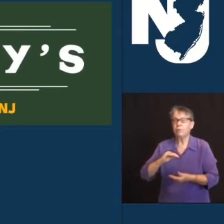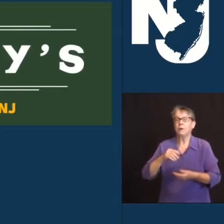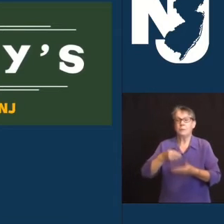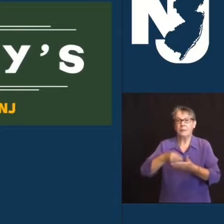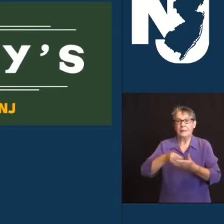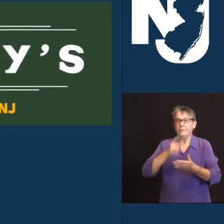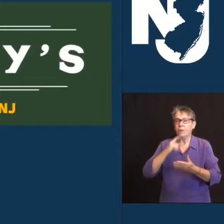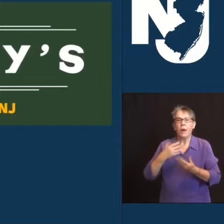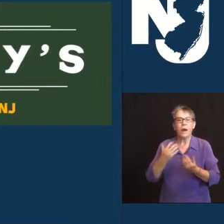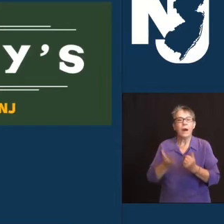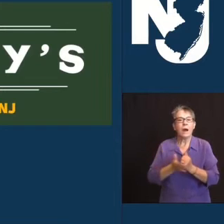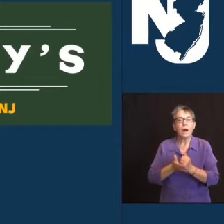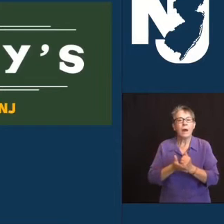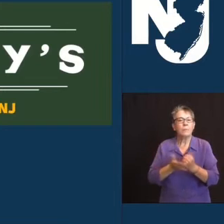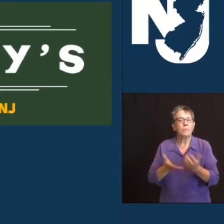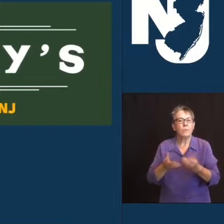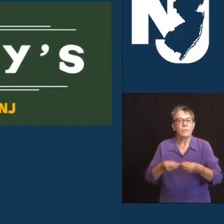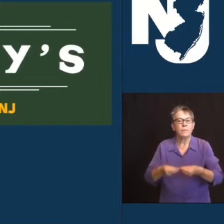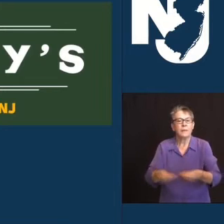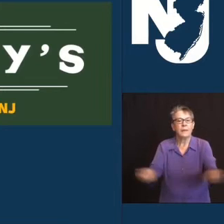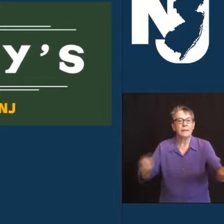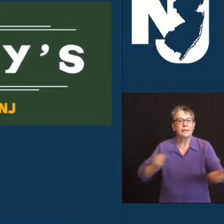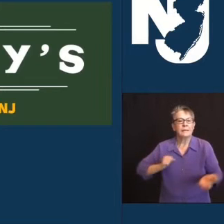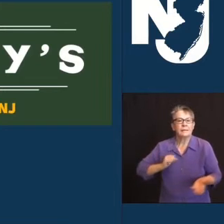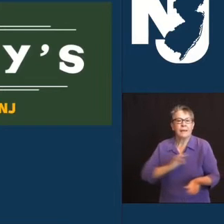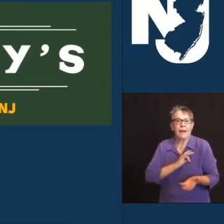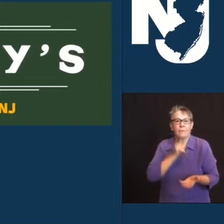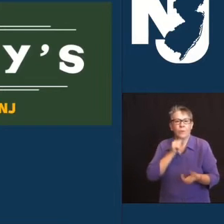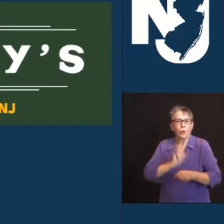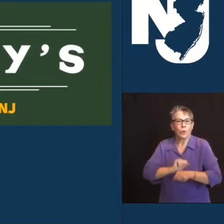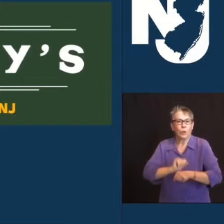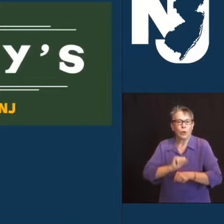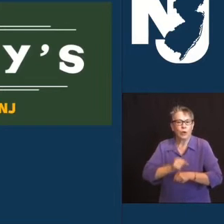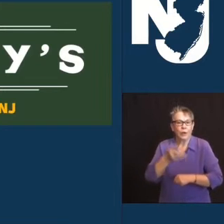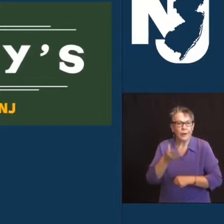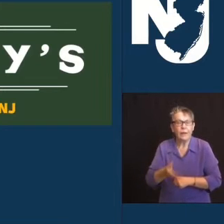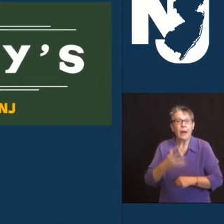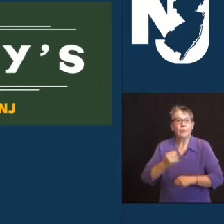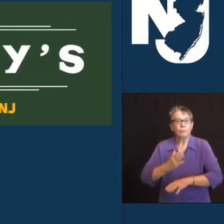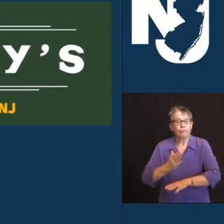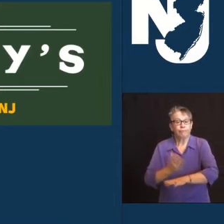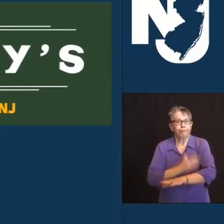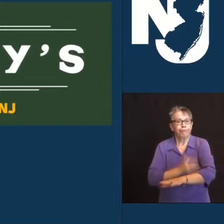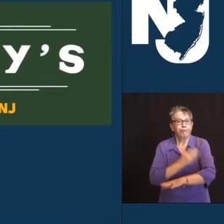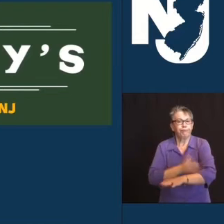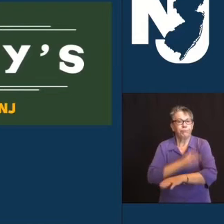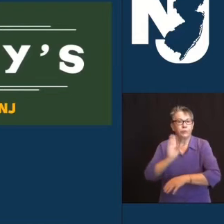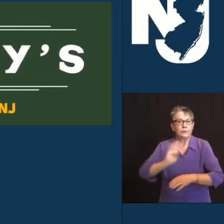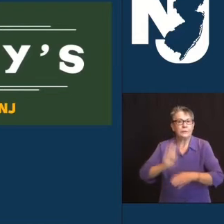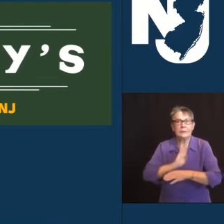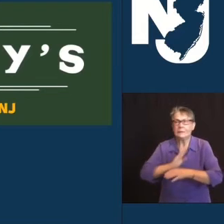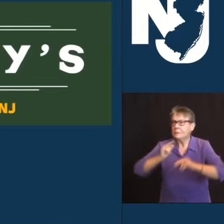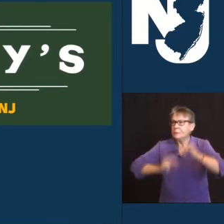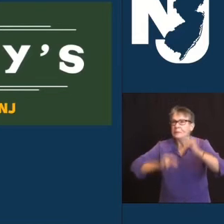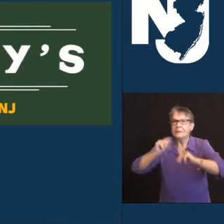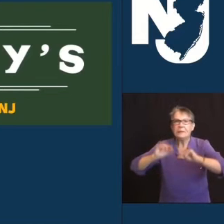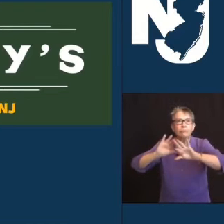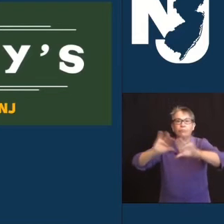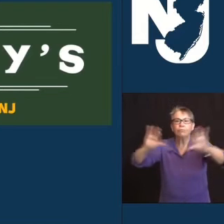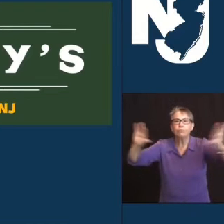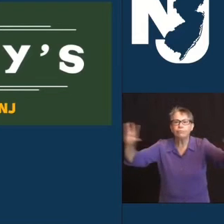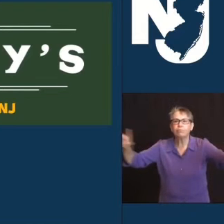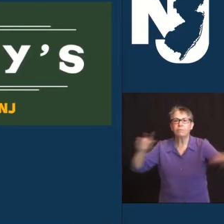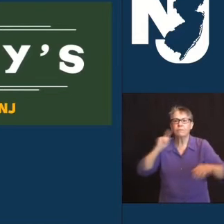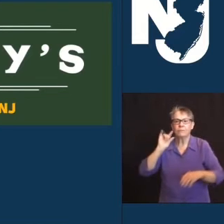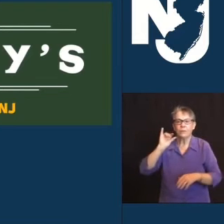and sanitization systems to make Stumpy's Hatchet House a safe place for people to, quote unquote, let go